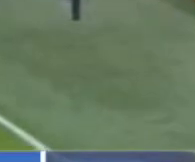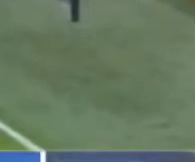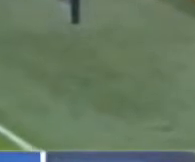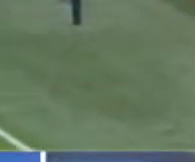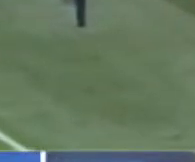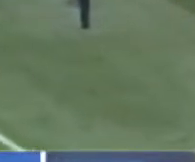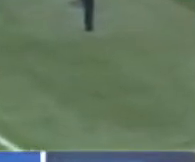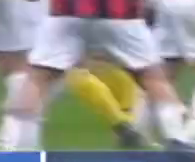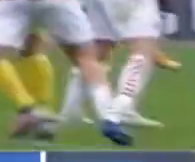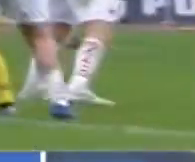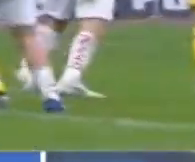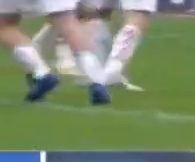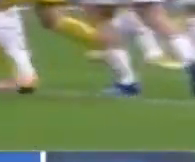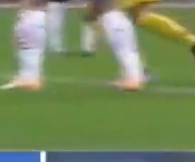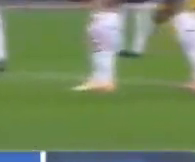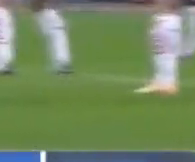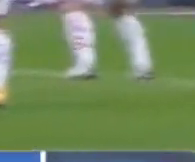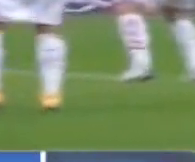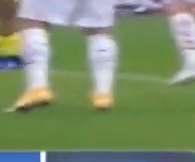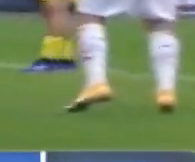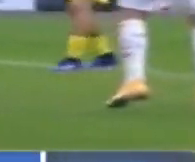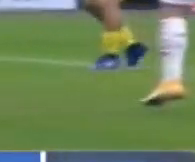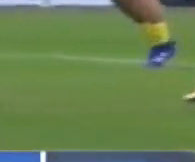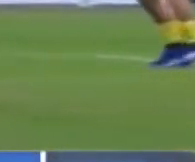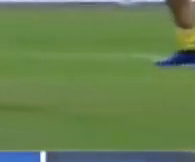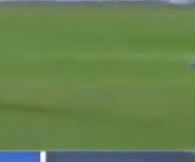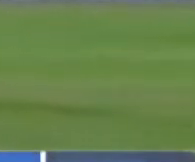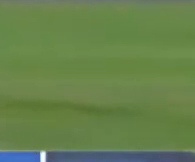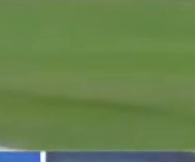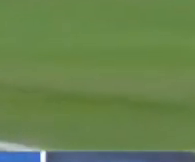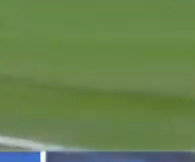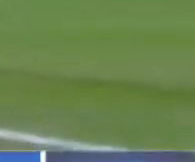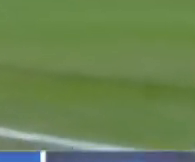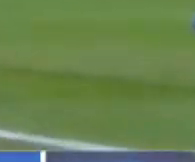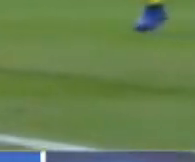after 5 minutes at San Siro. Antonin